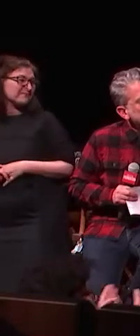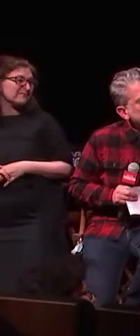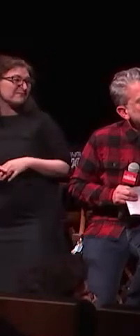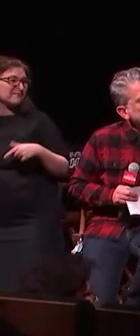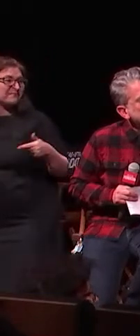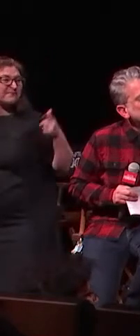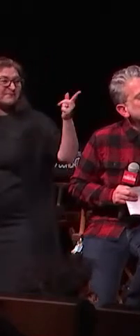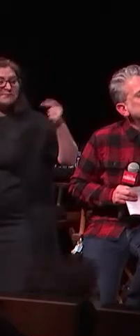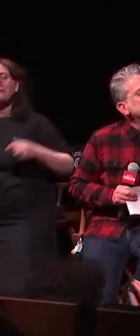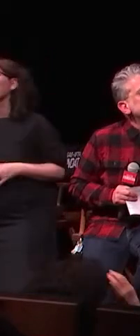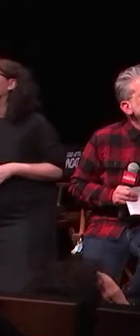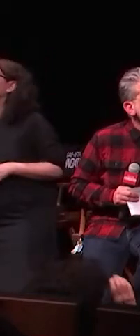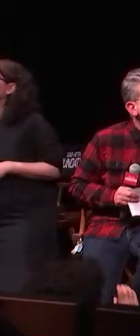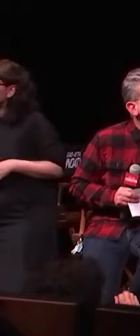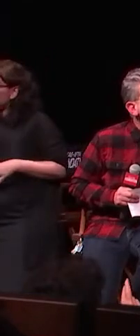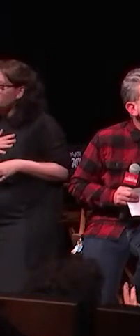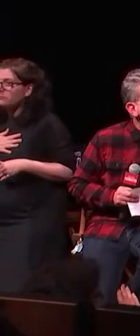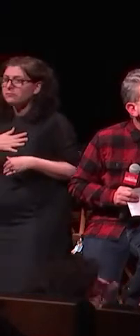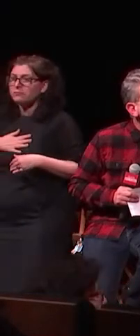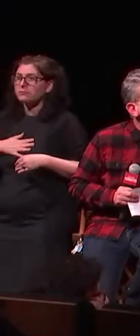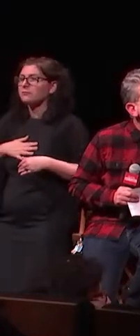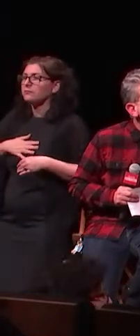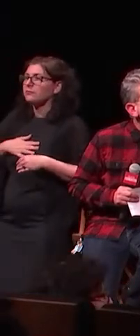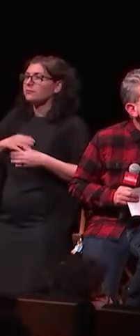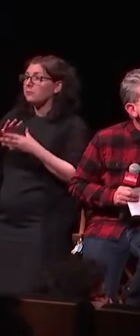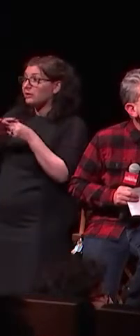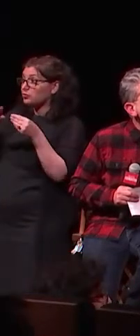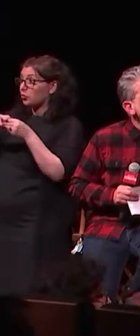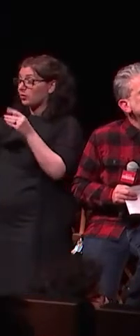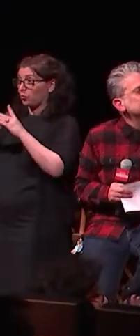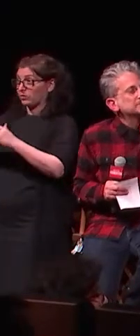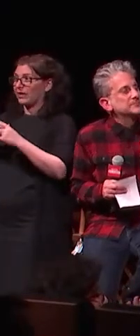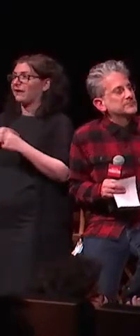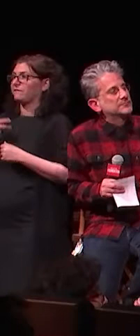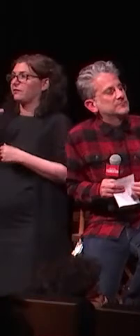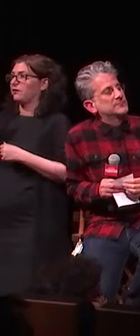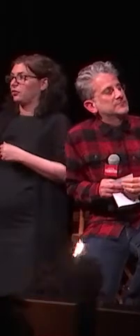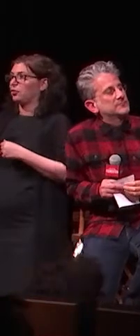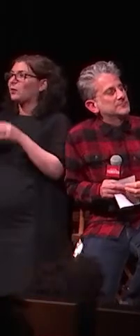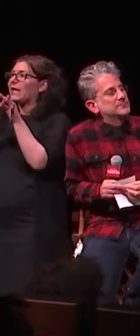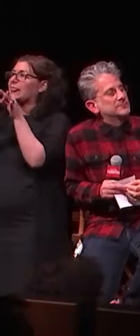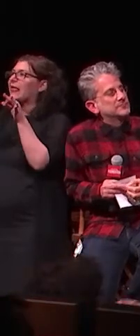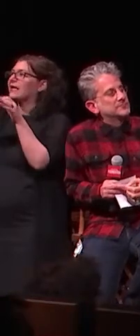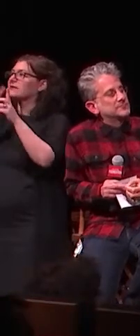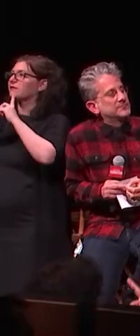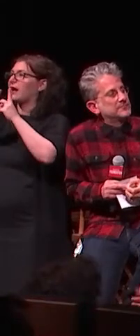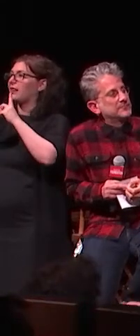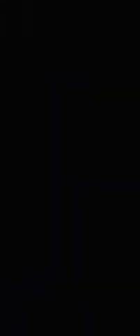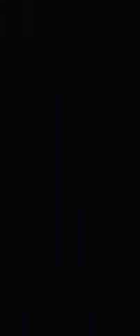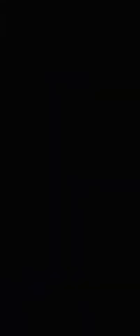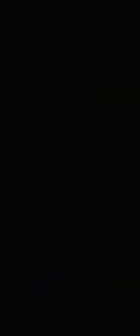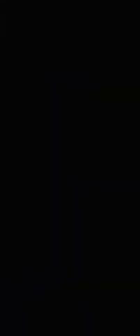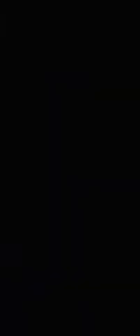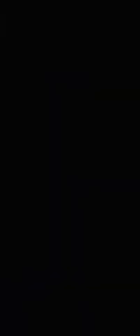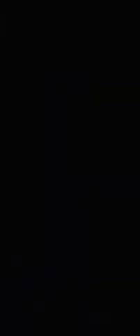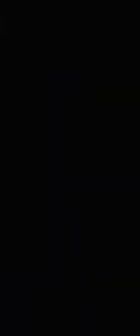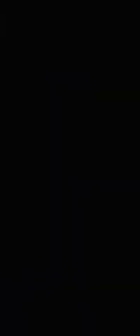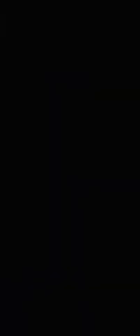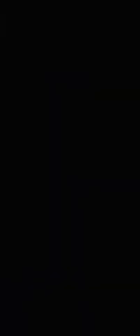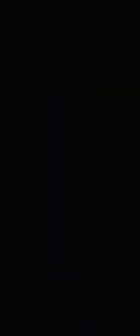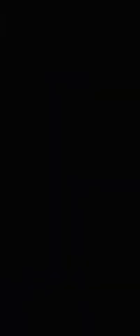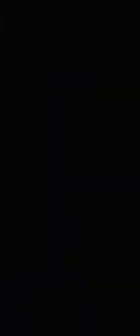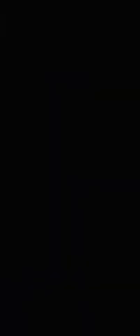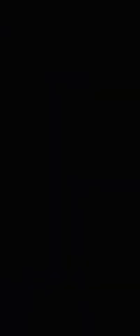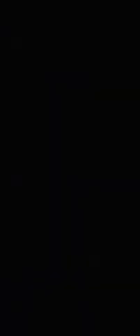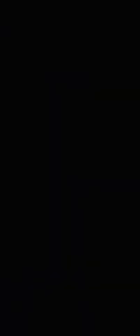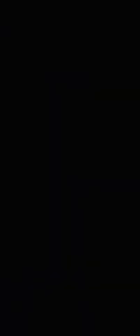Yeah. So my script had originally had 3 lines of dialogue. I think it was, I'm sorry, you like that?